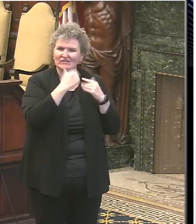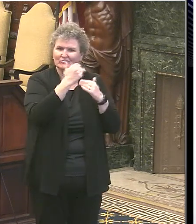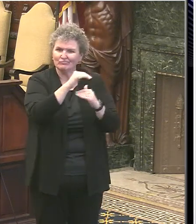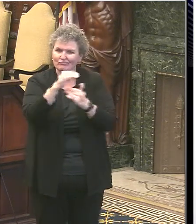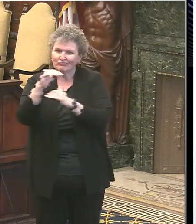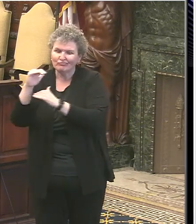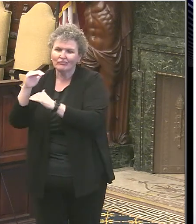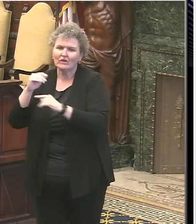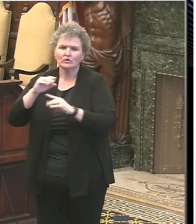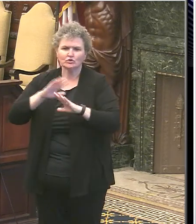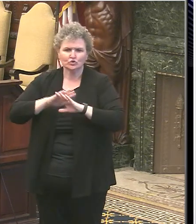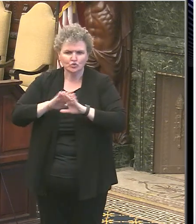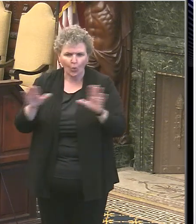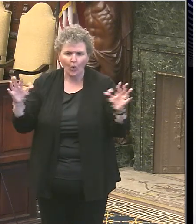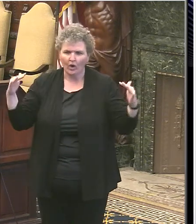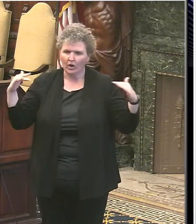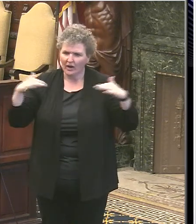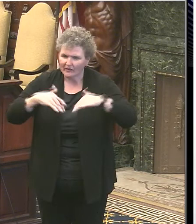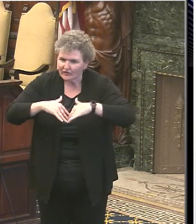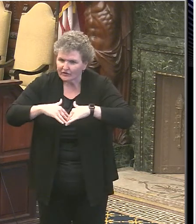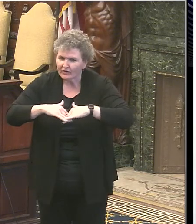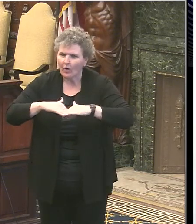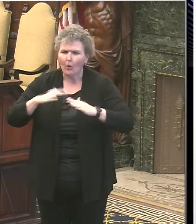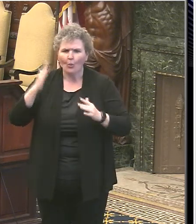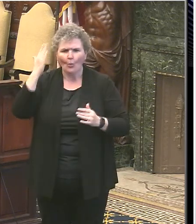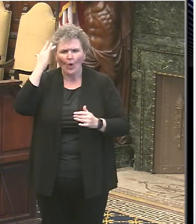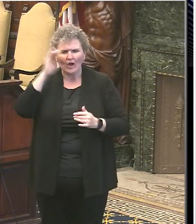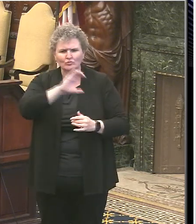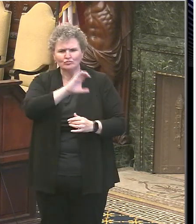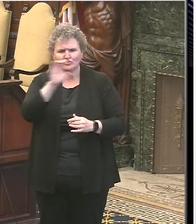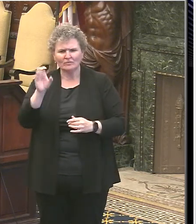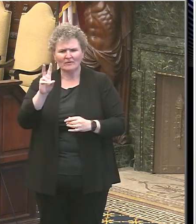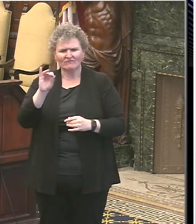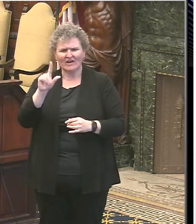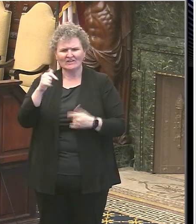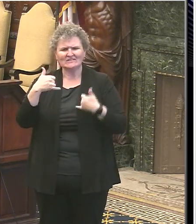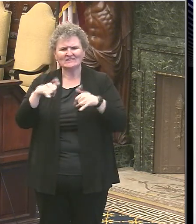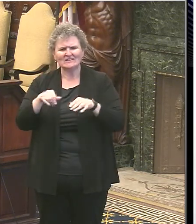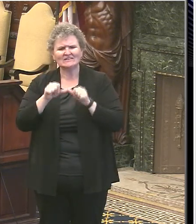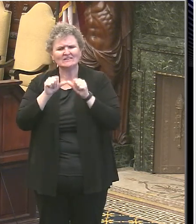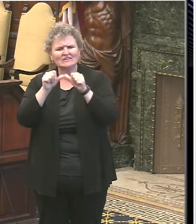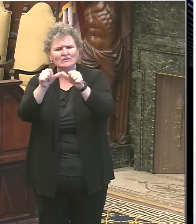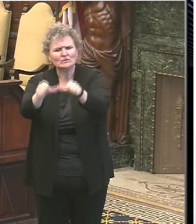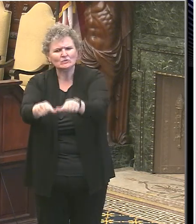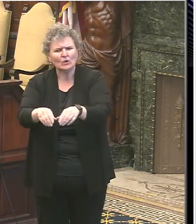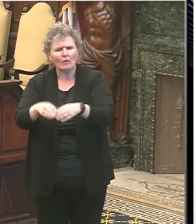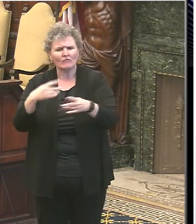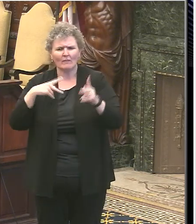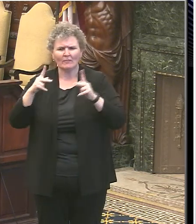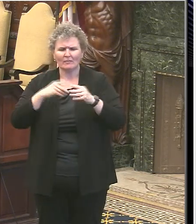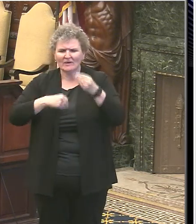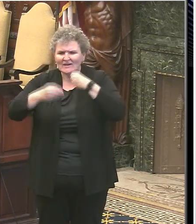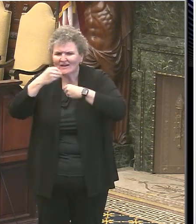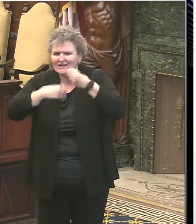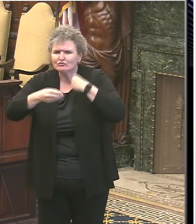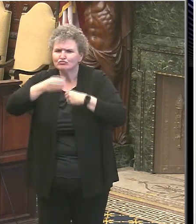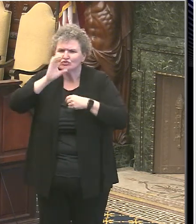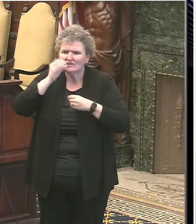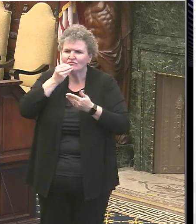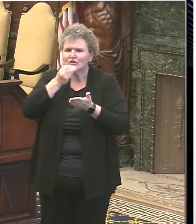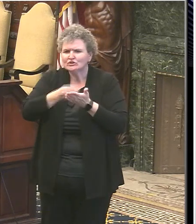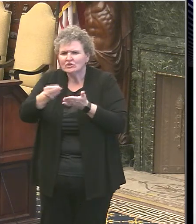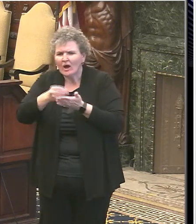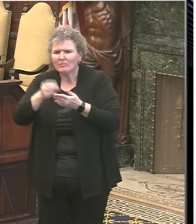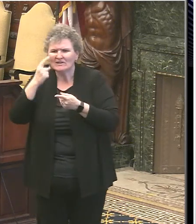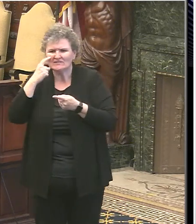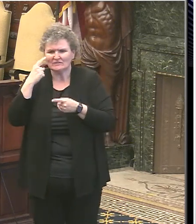discouraging people from gathering, why has the Christmas Village been allowed to continue to happen with people eating and drinking and shopping? I know you did speak about it